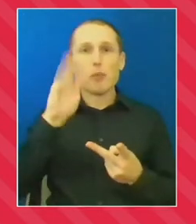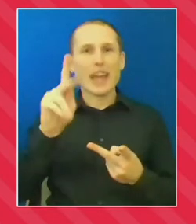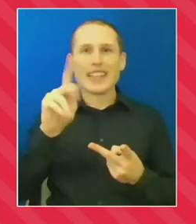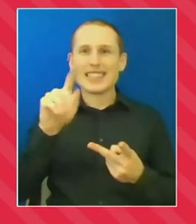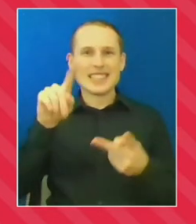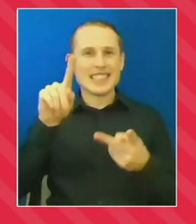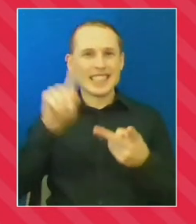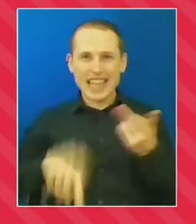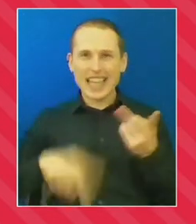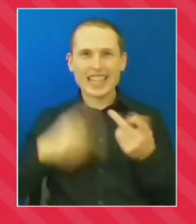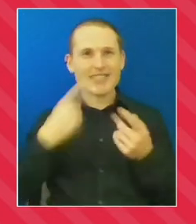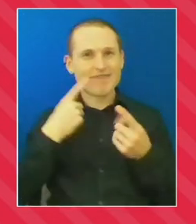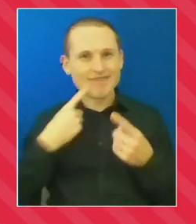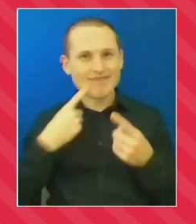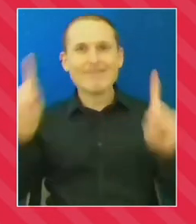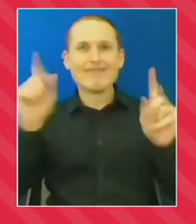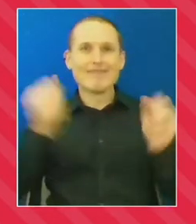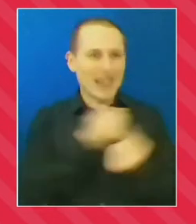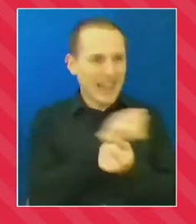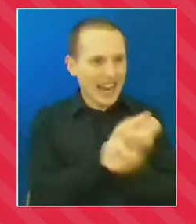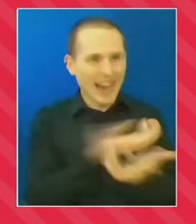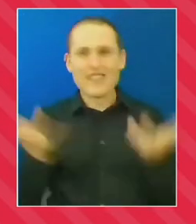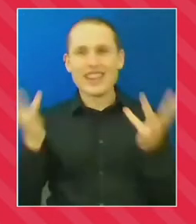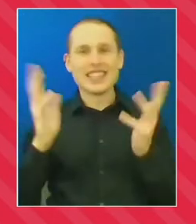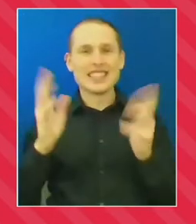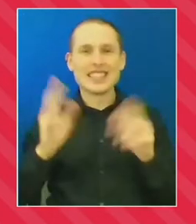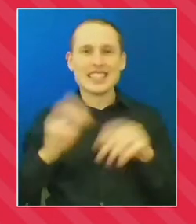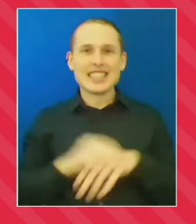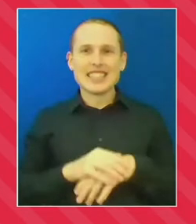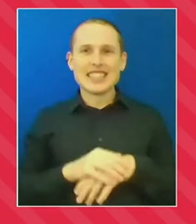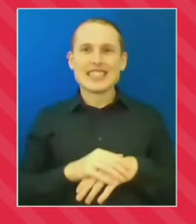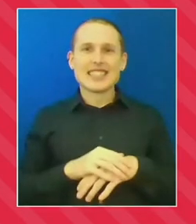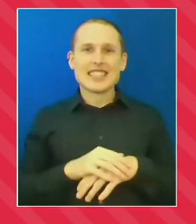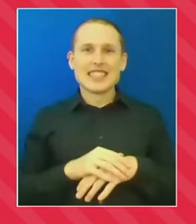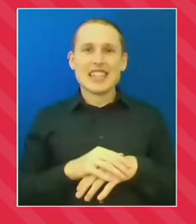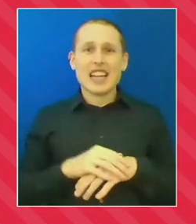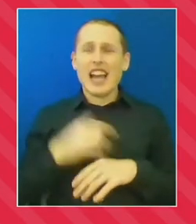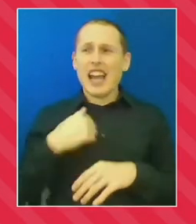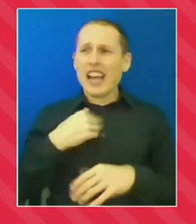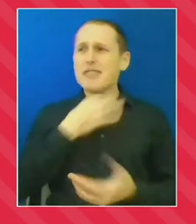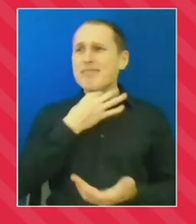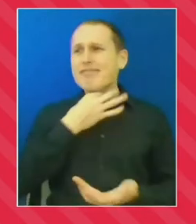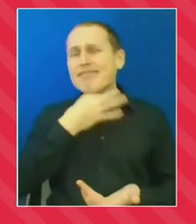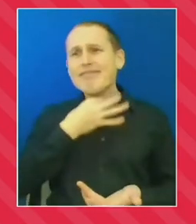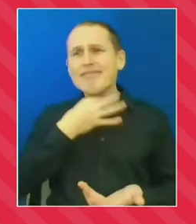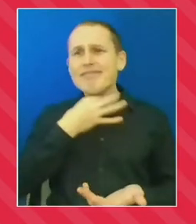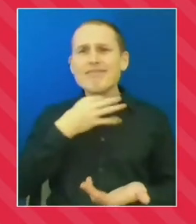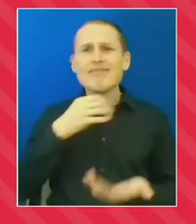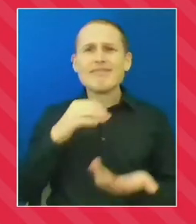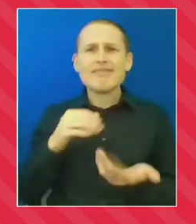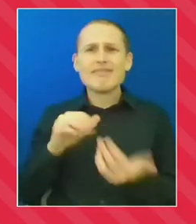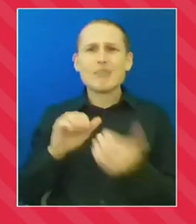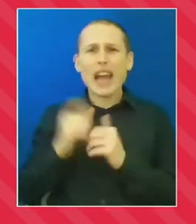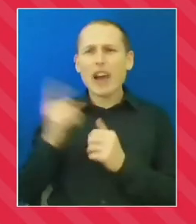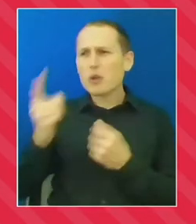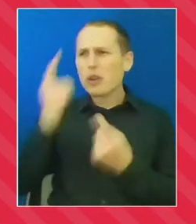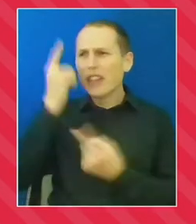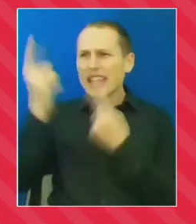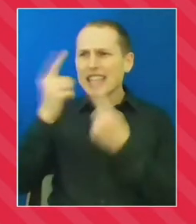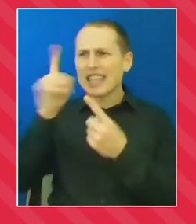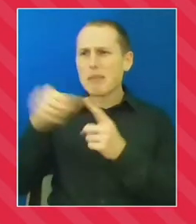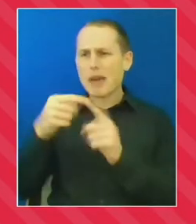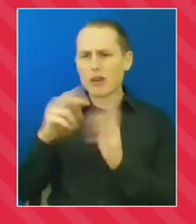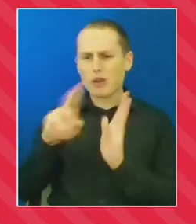one of the things I wanted to talk to you about. I'd be so interested in how you're thinking about the role the private sector can